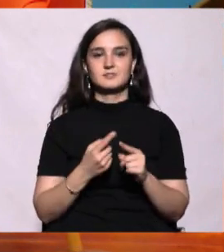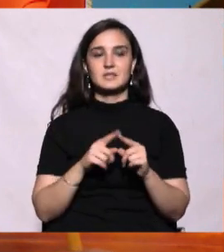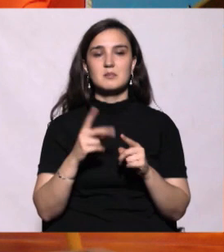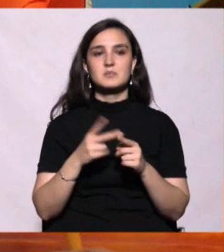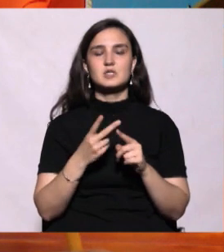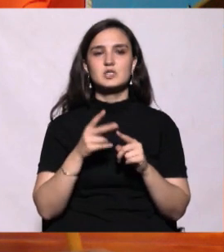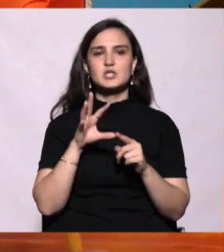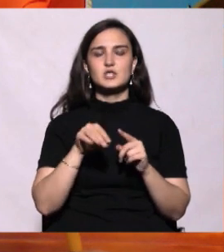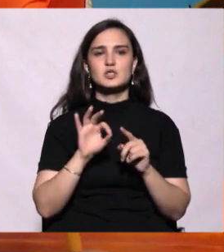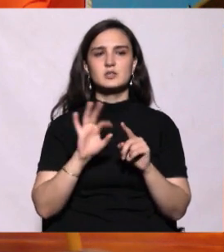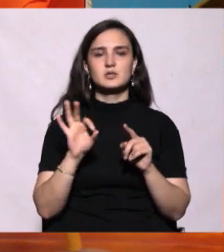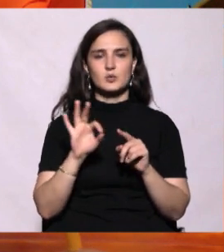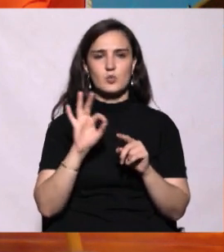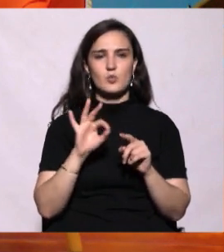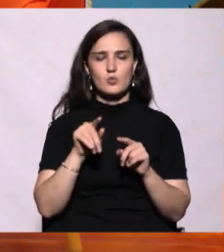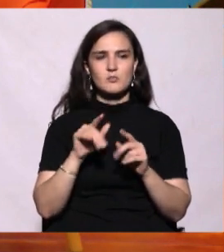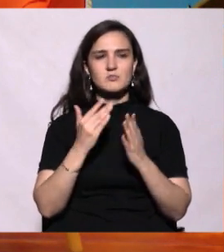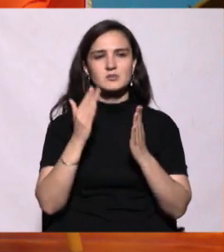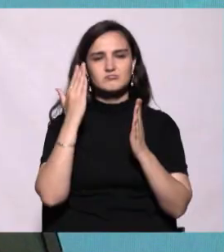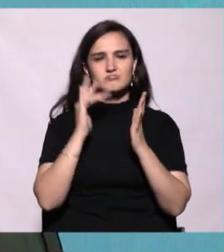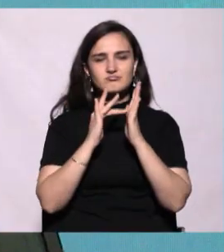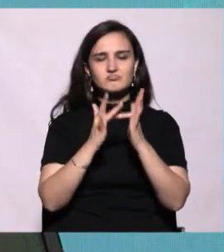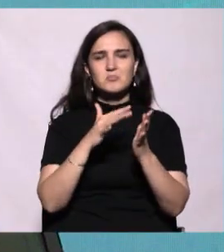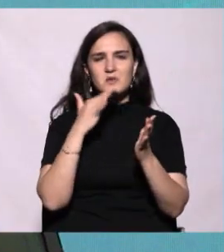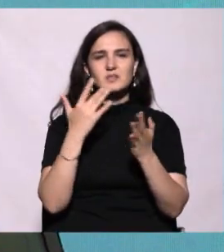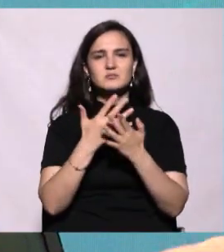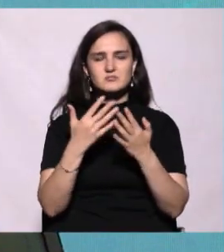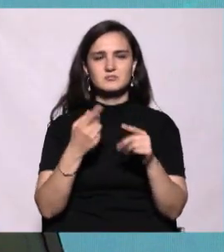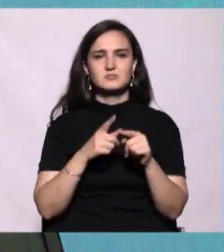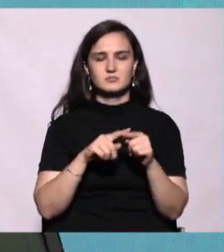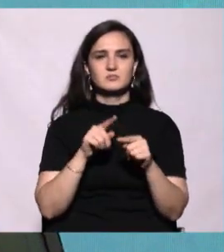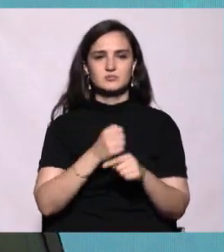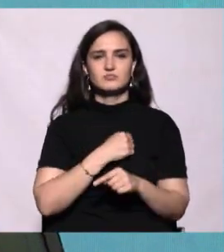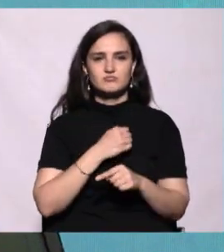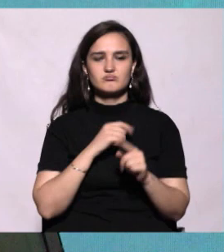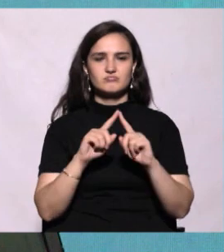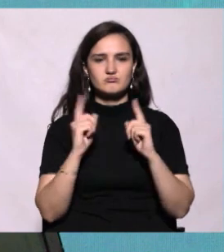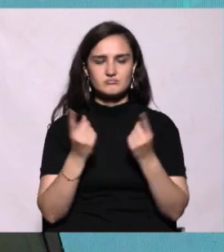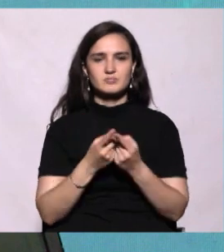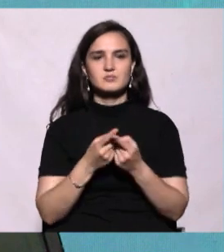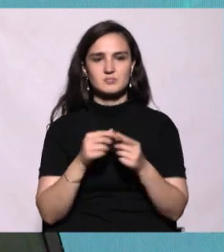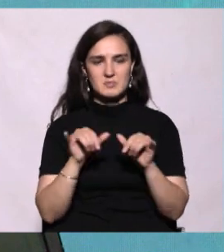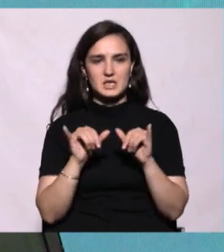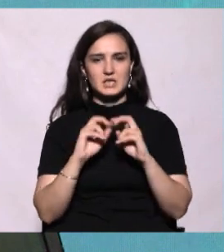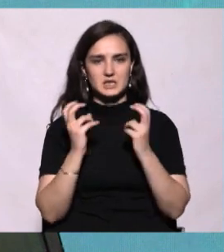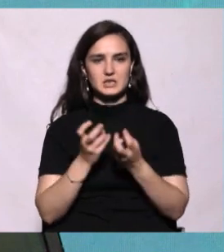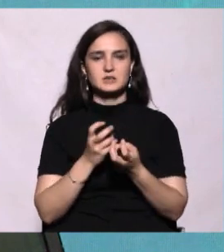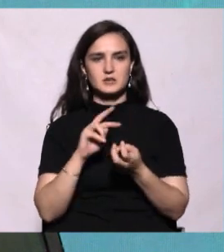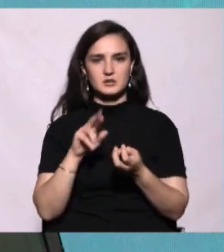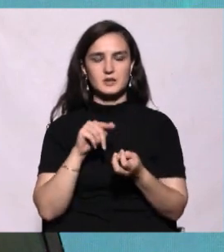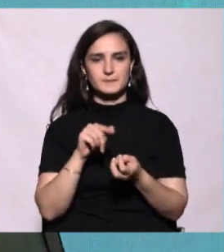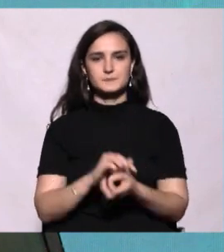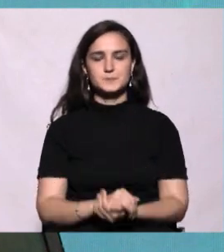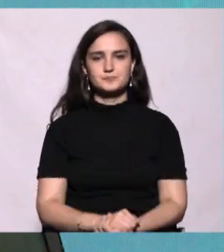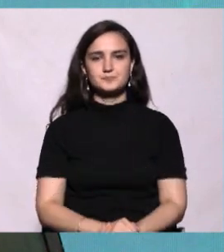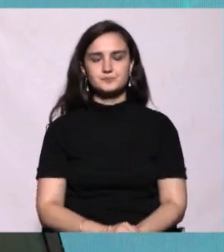book describes the adventures of King Arthur. There are many things. Merlin, the Knights of the Round Table, the quest for the Holy